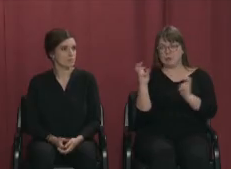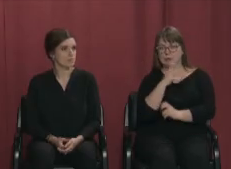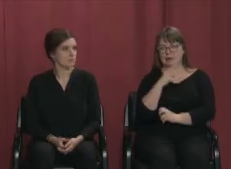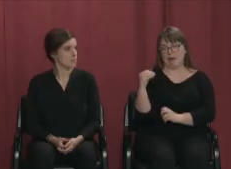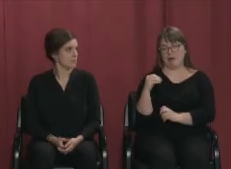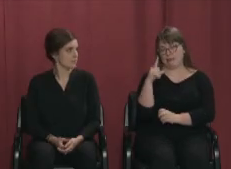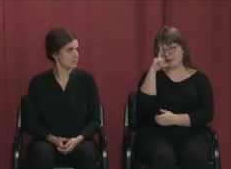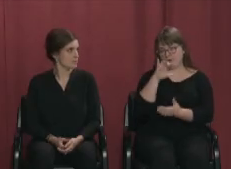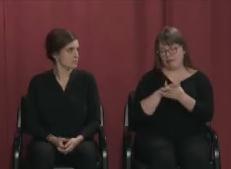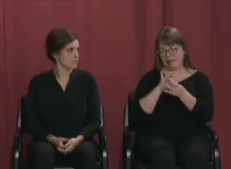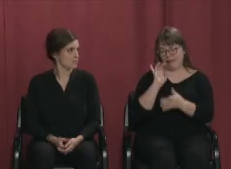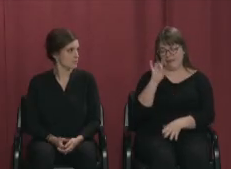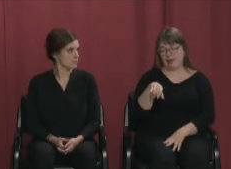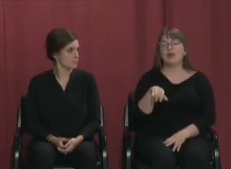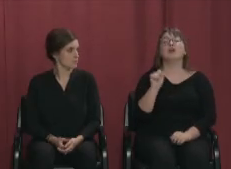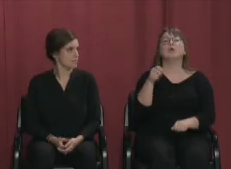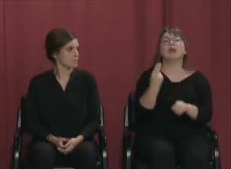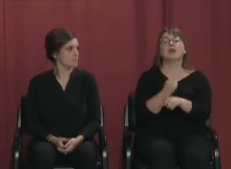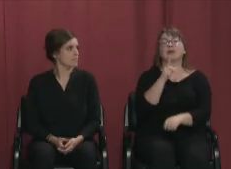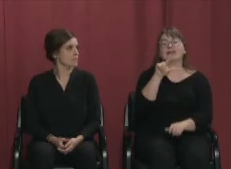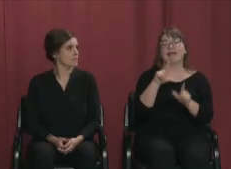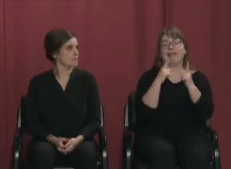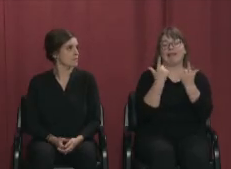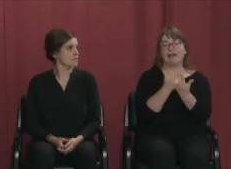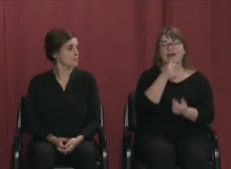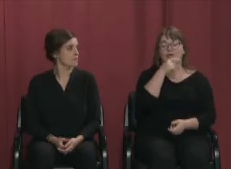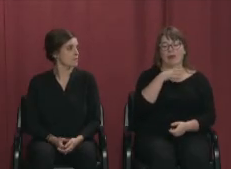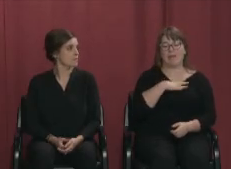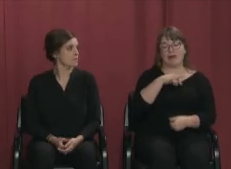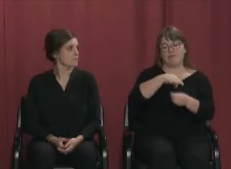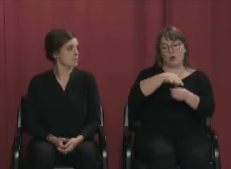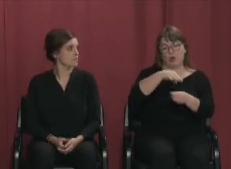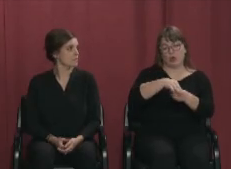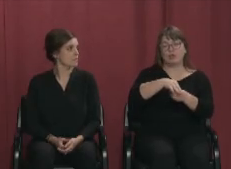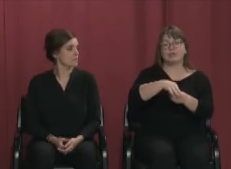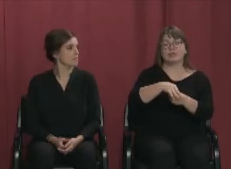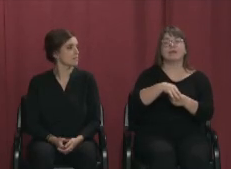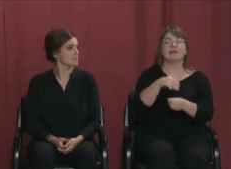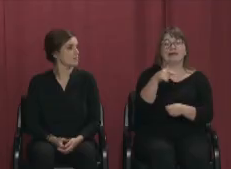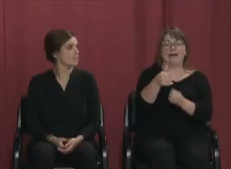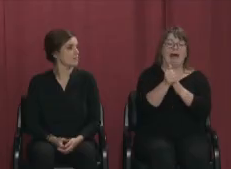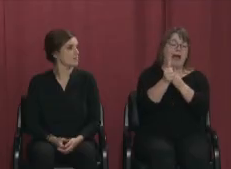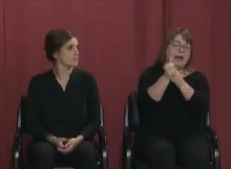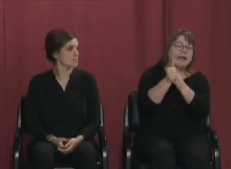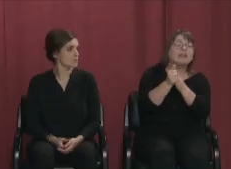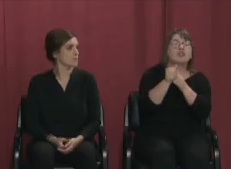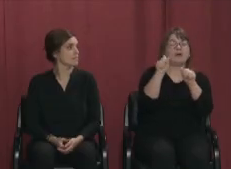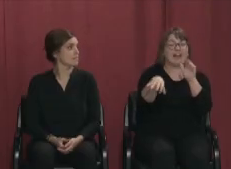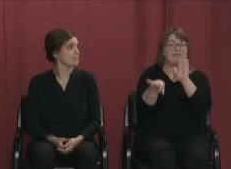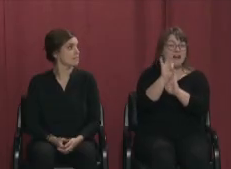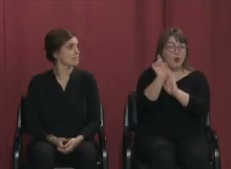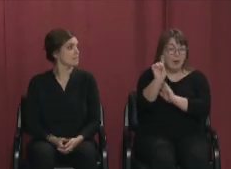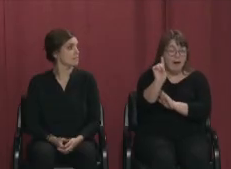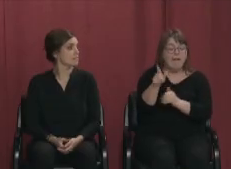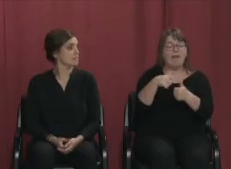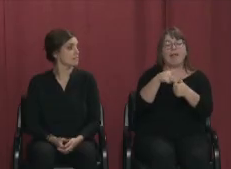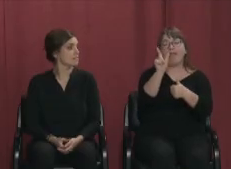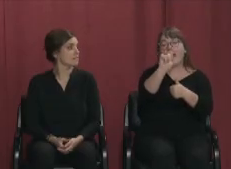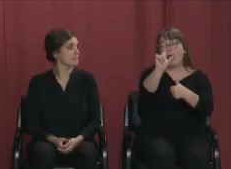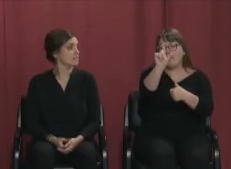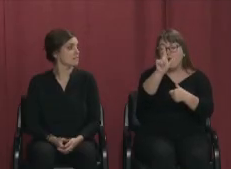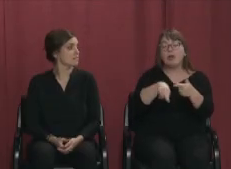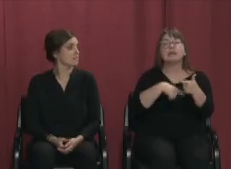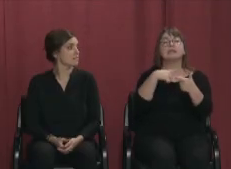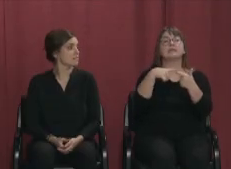access the League of Women Voters of Greater Dayton Voter Guide. That is available at many of our local libraries. Certainly, I know that